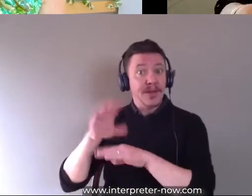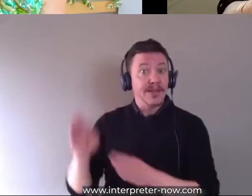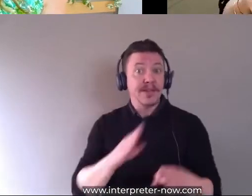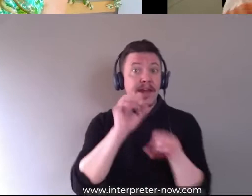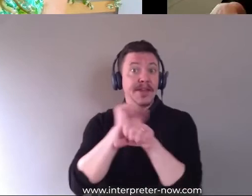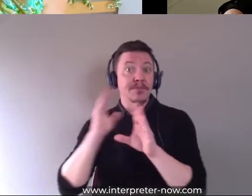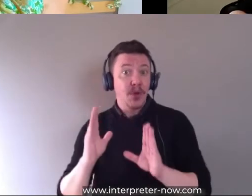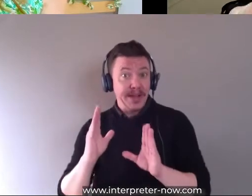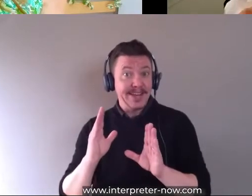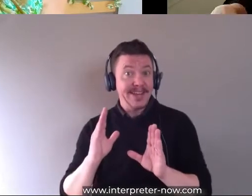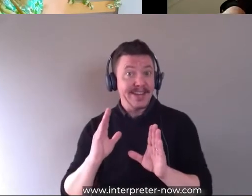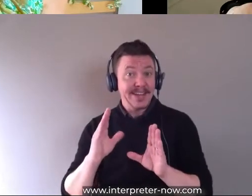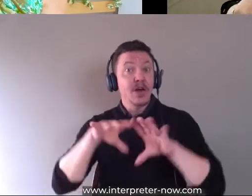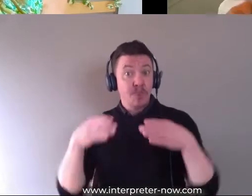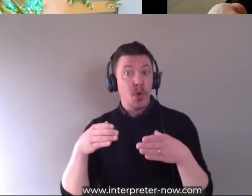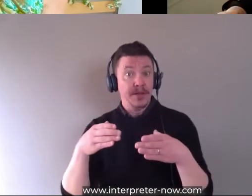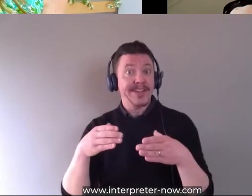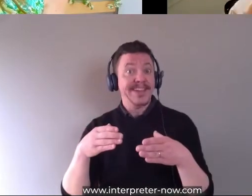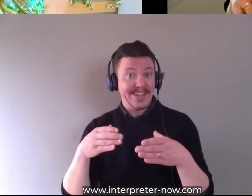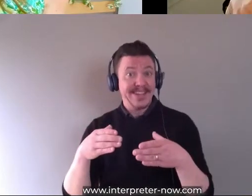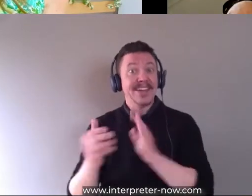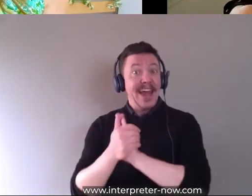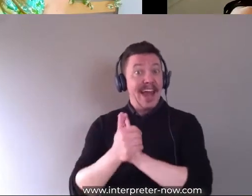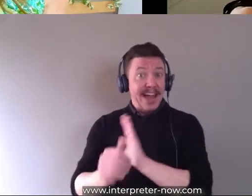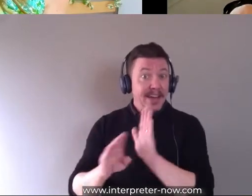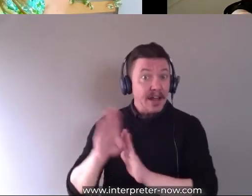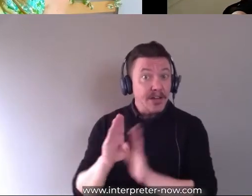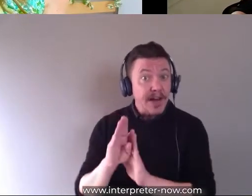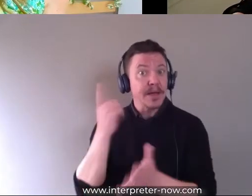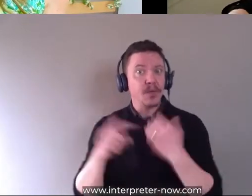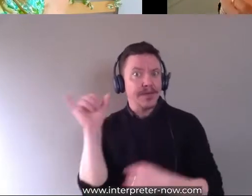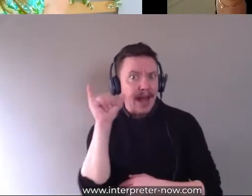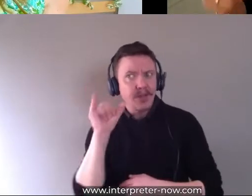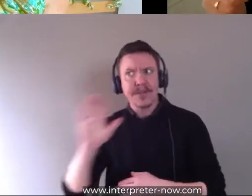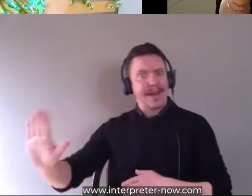employee pool and that talent development, what that looks like in those